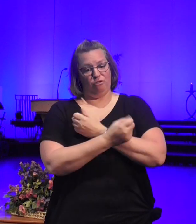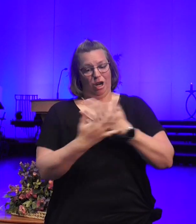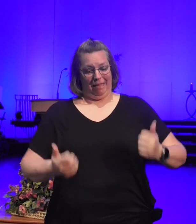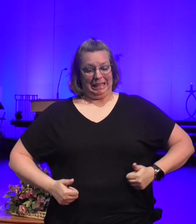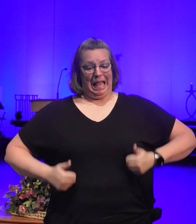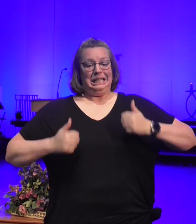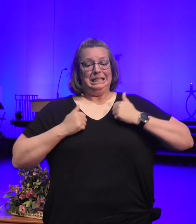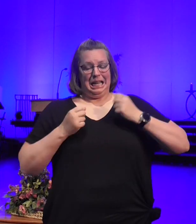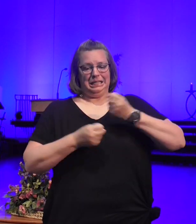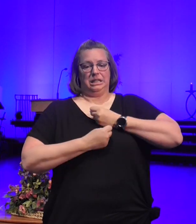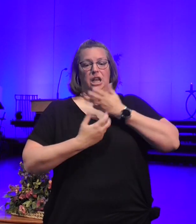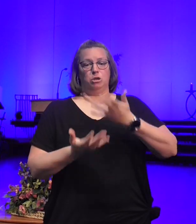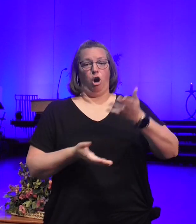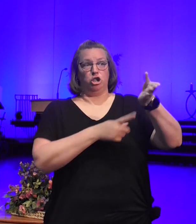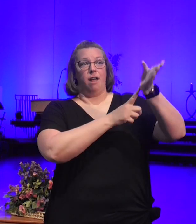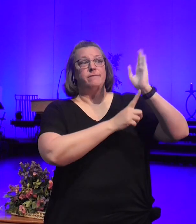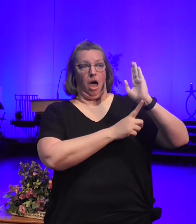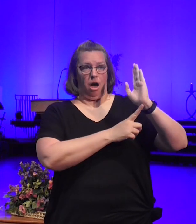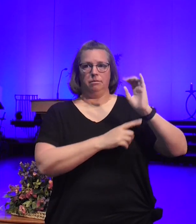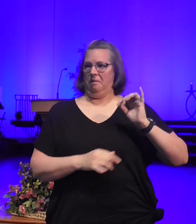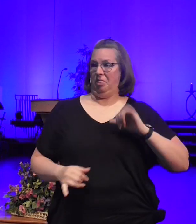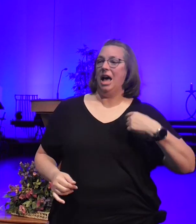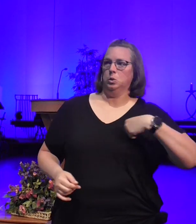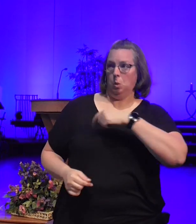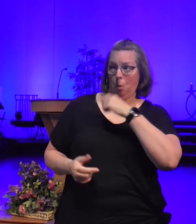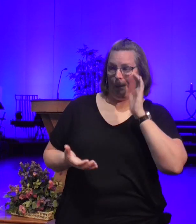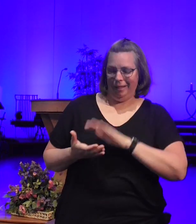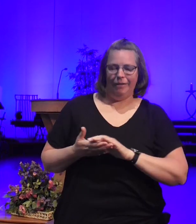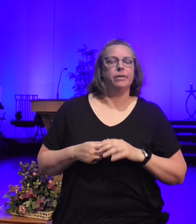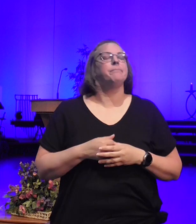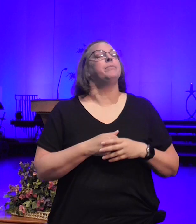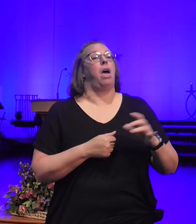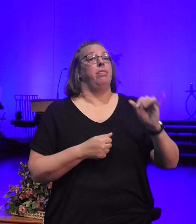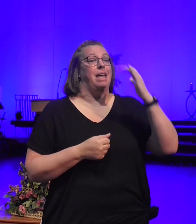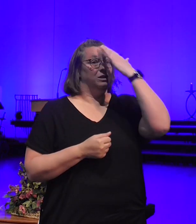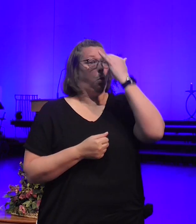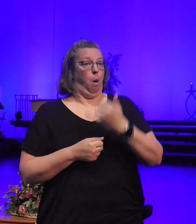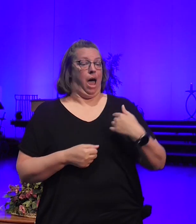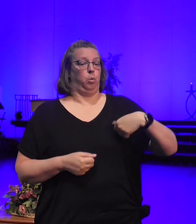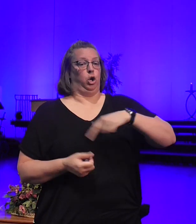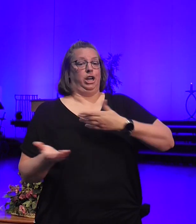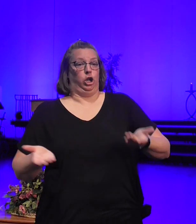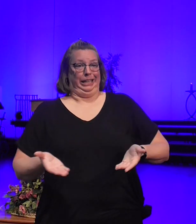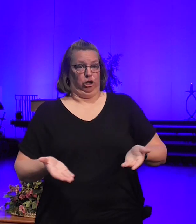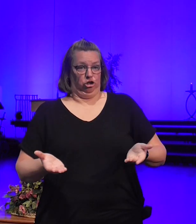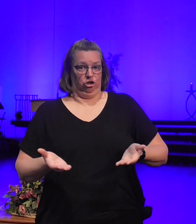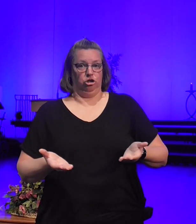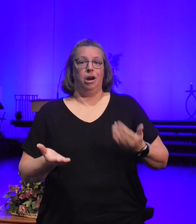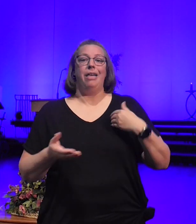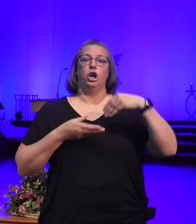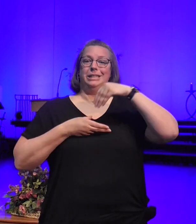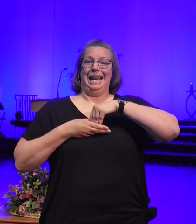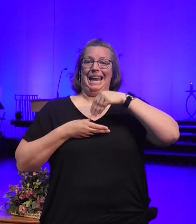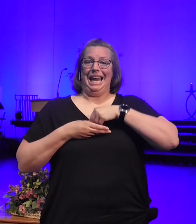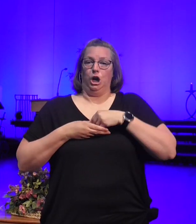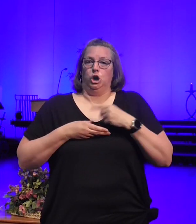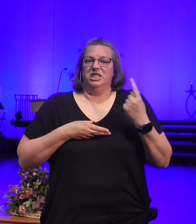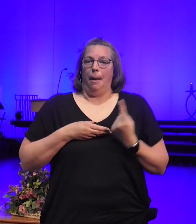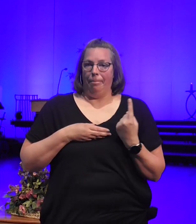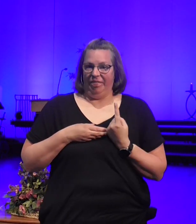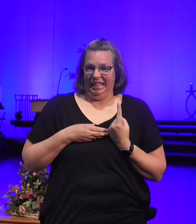expression of God, which is what we believe in this teaching. And that is why we are here. There is an inner